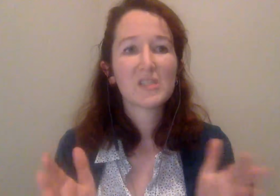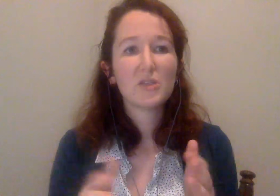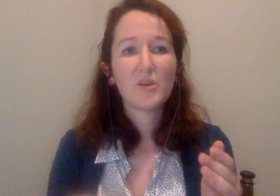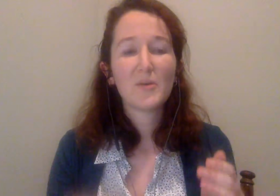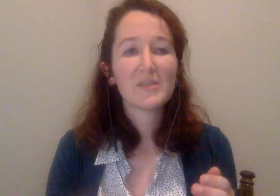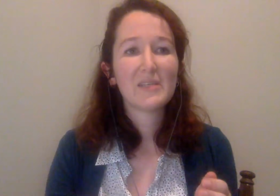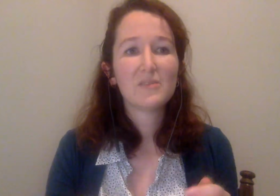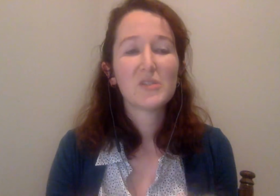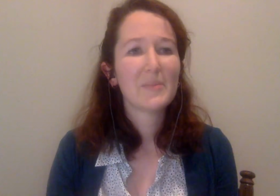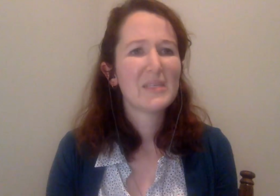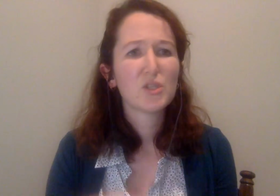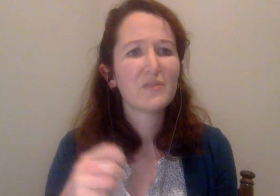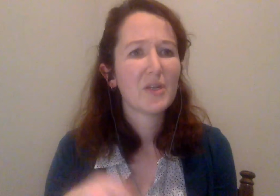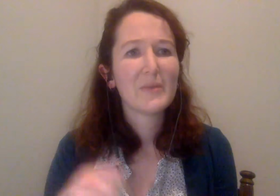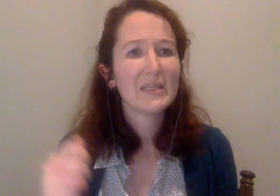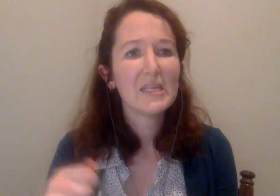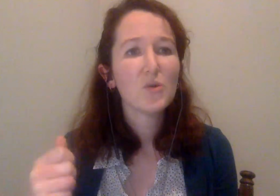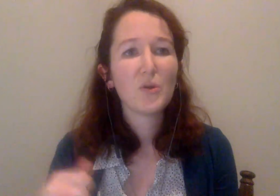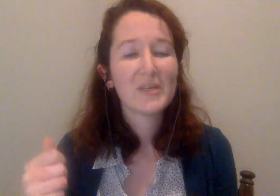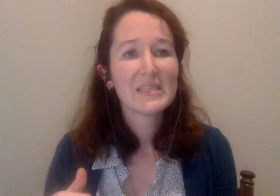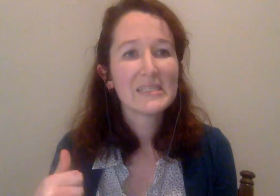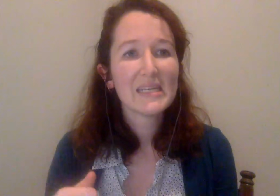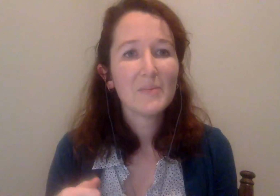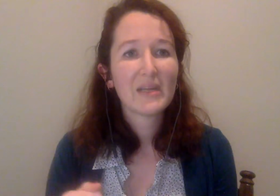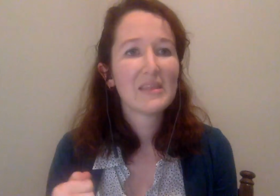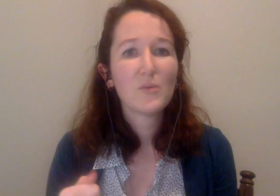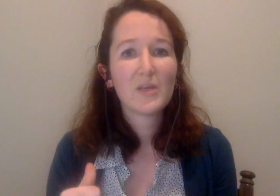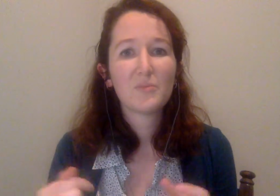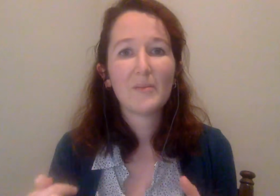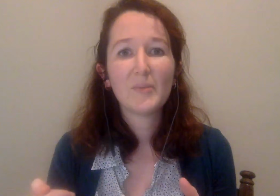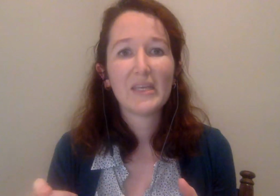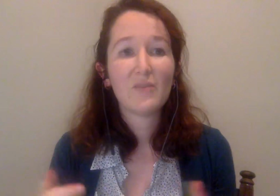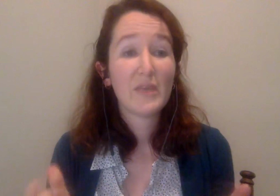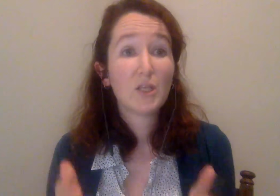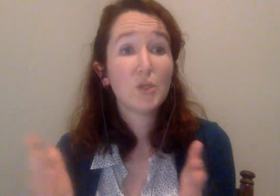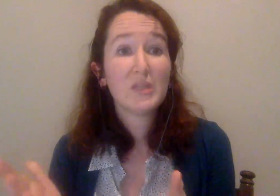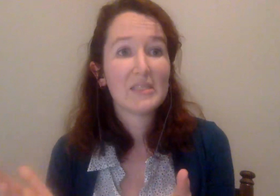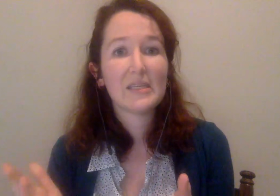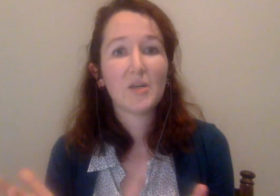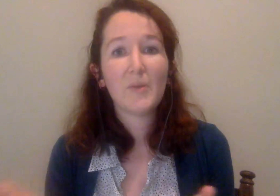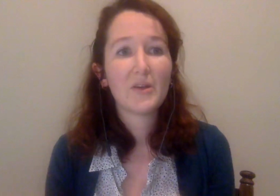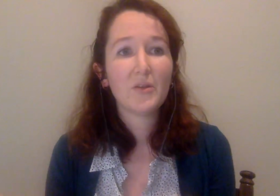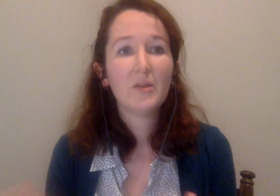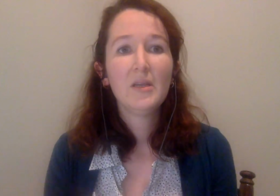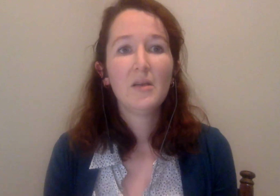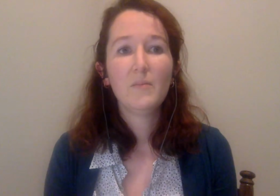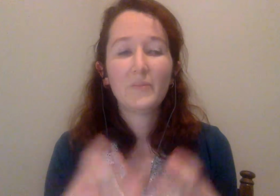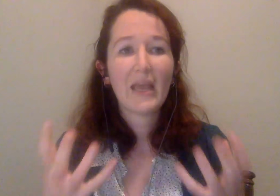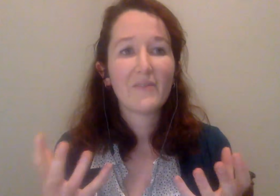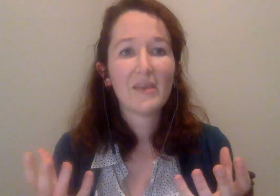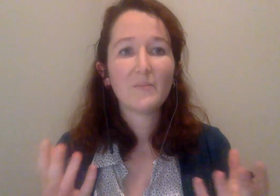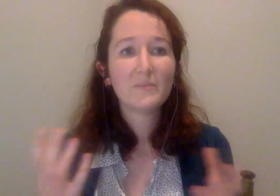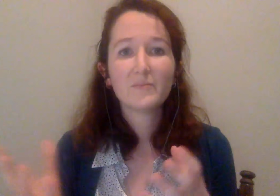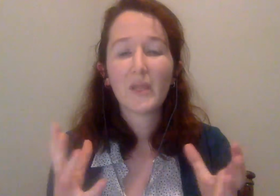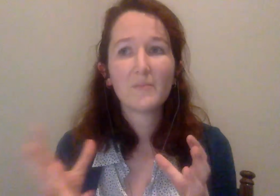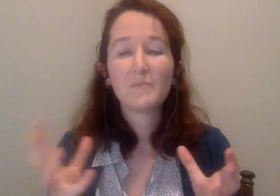probably just contributes to some additional variability or noise in the data, but I think we could probably, if we include this in our model,